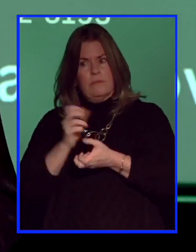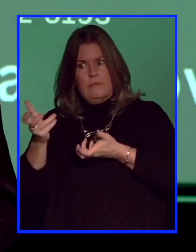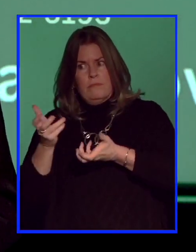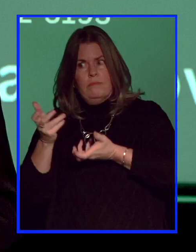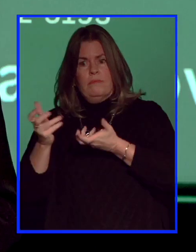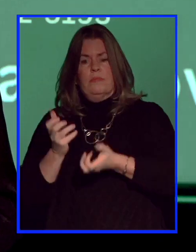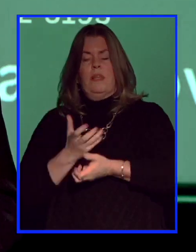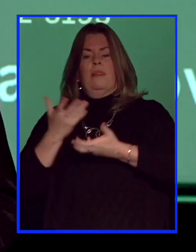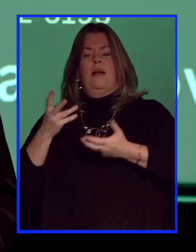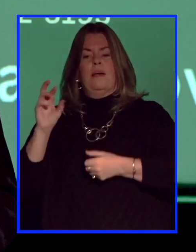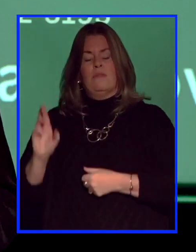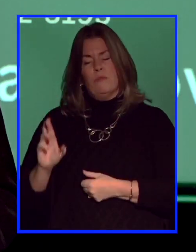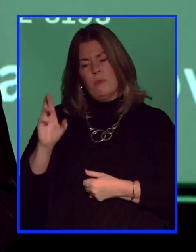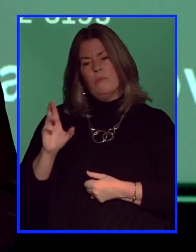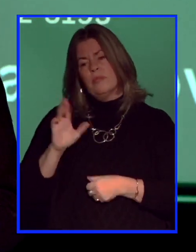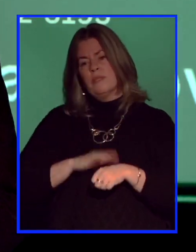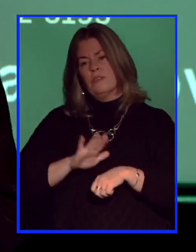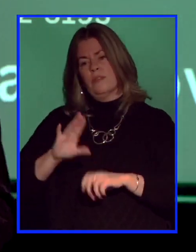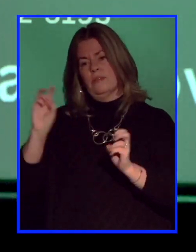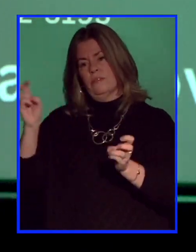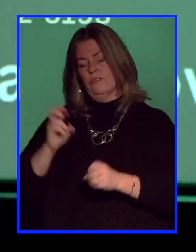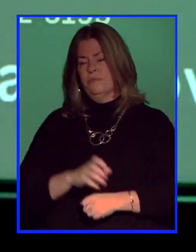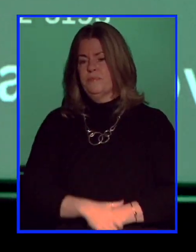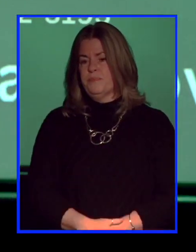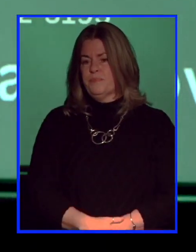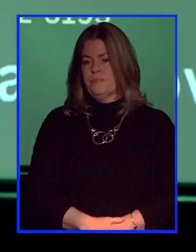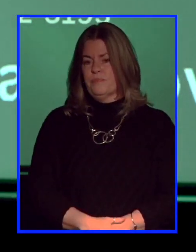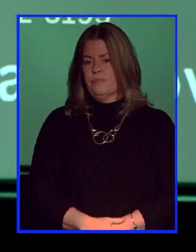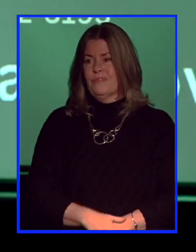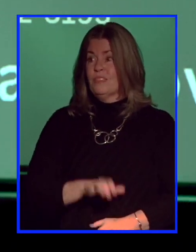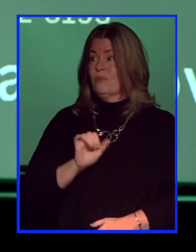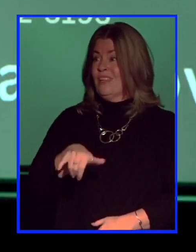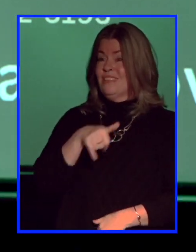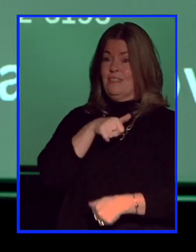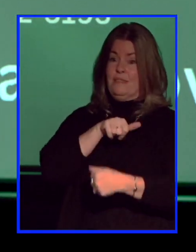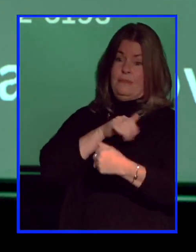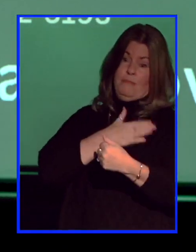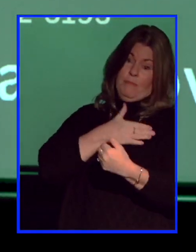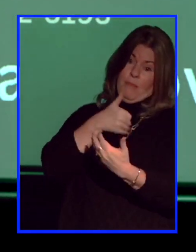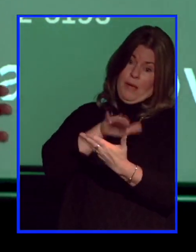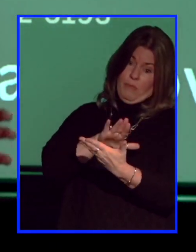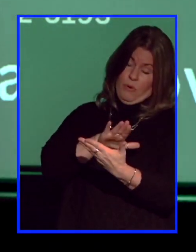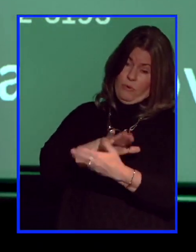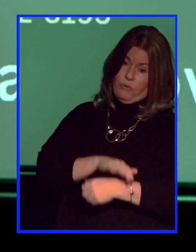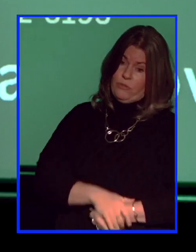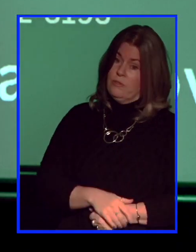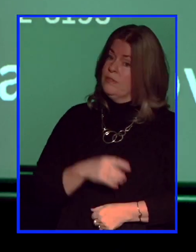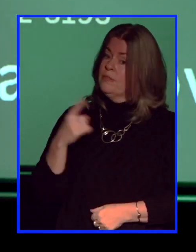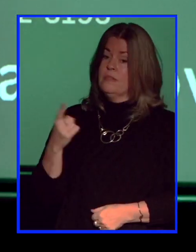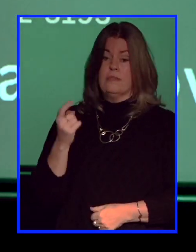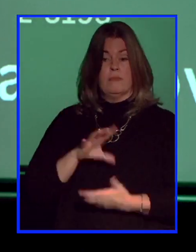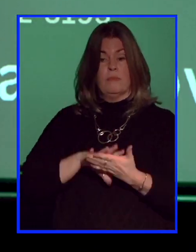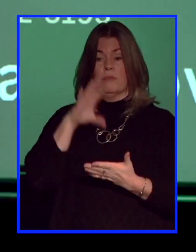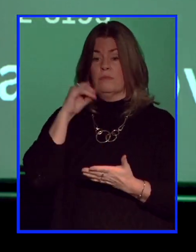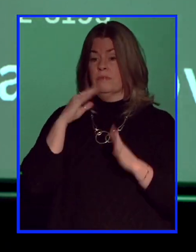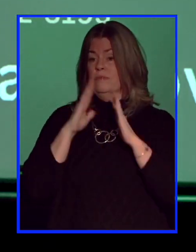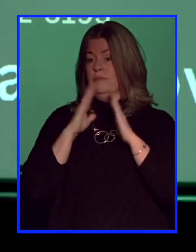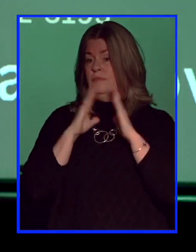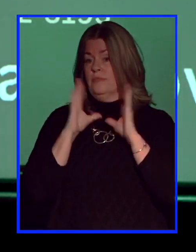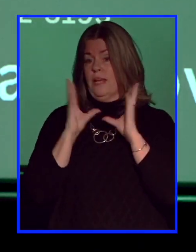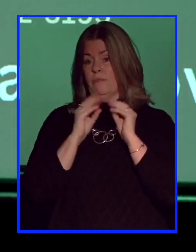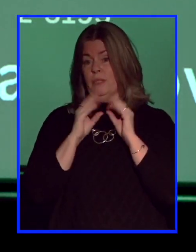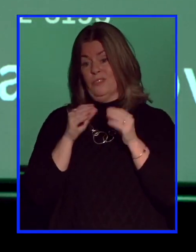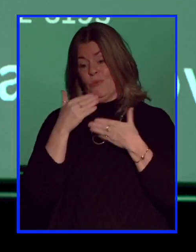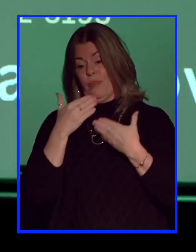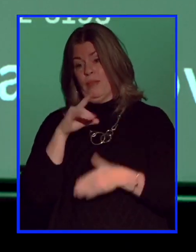and lots of Republicans on that. So that's the approach that I try to take, and it's something we learn at town meeting. So thank